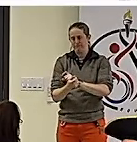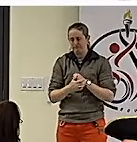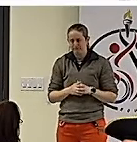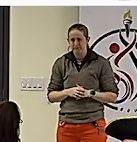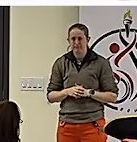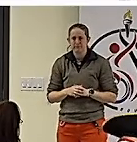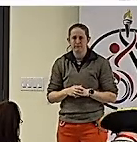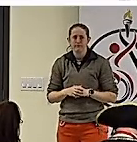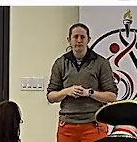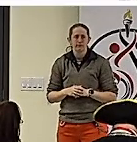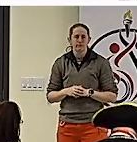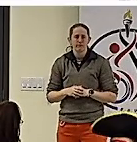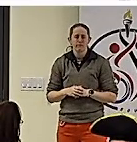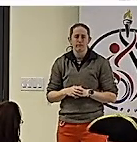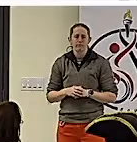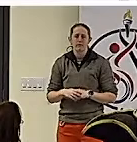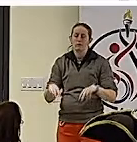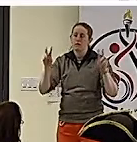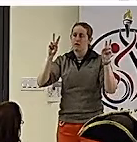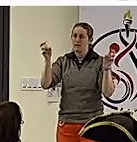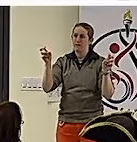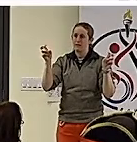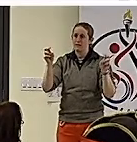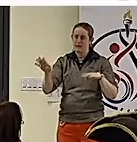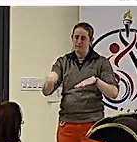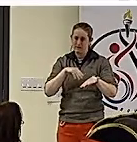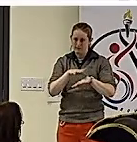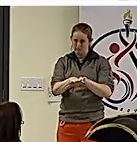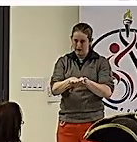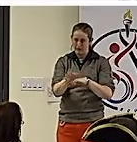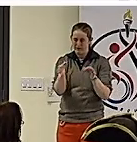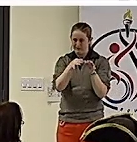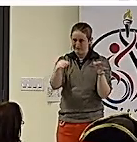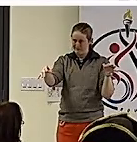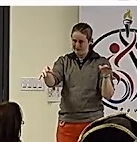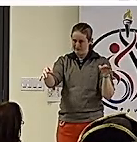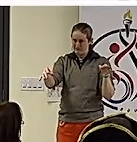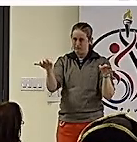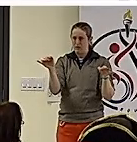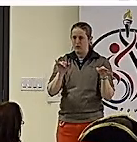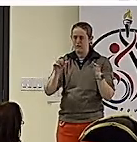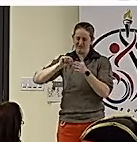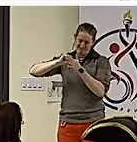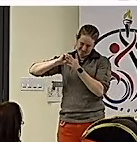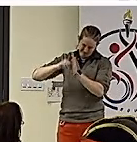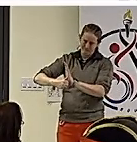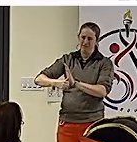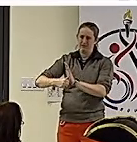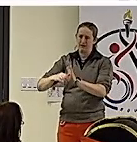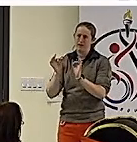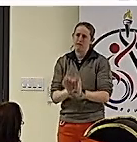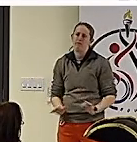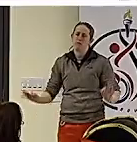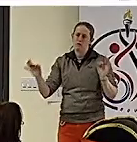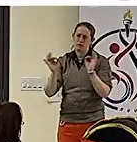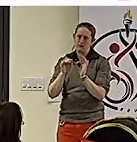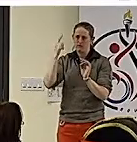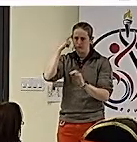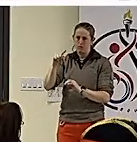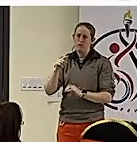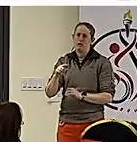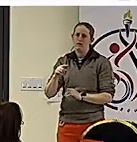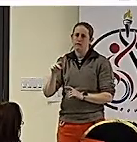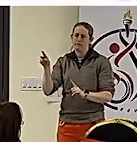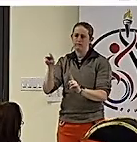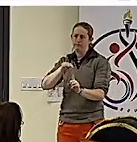So this theme inspired both the tagline and the highlight of how important it is for a first voice to